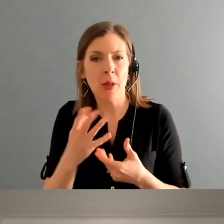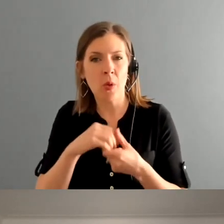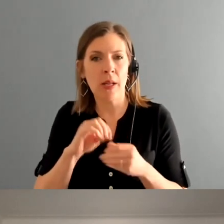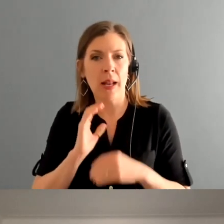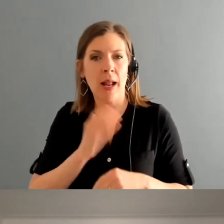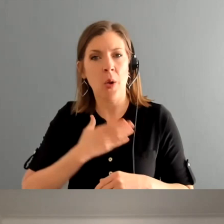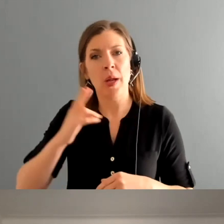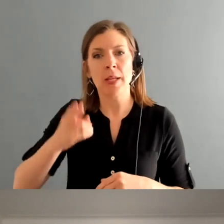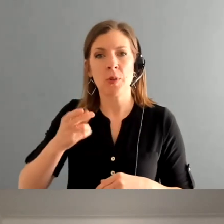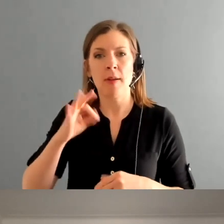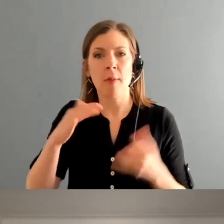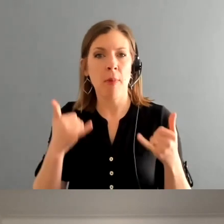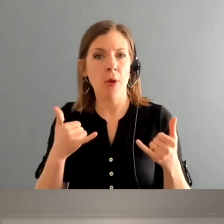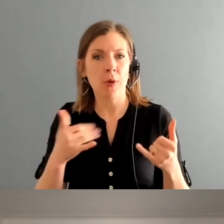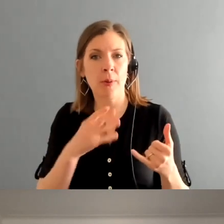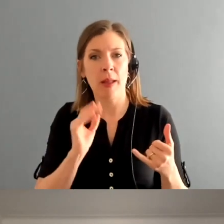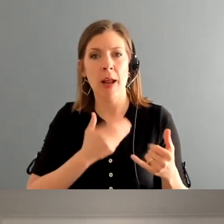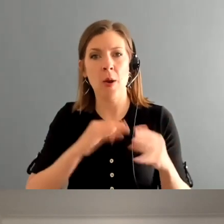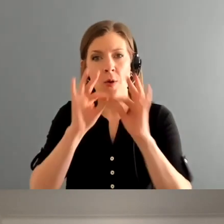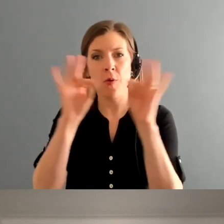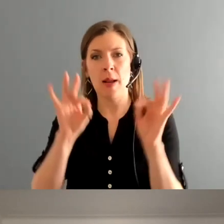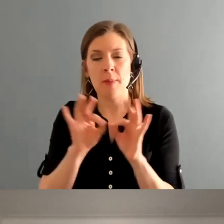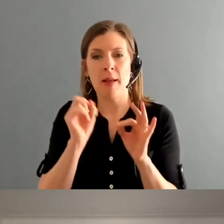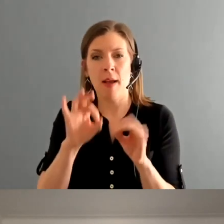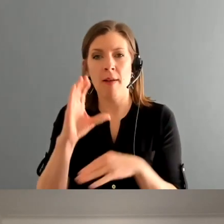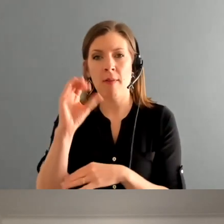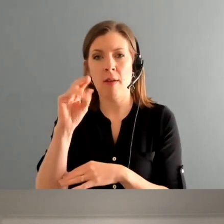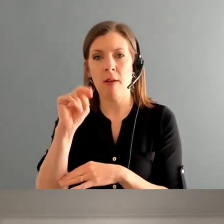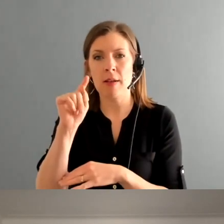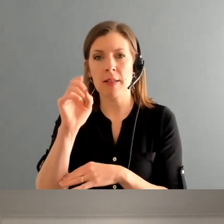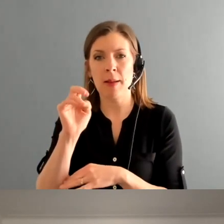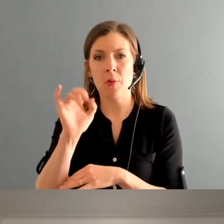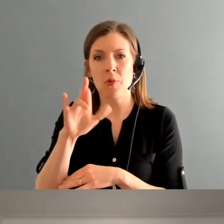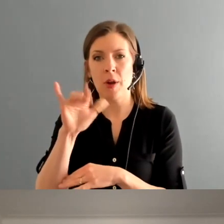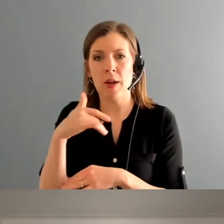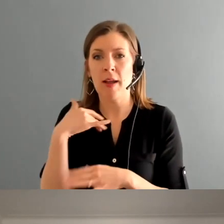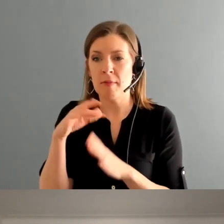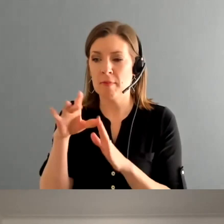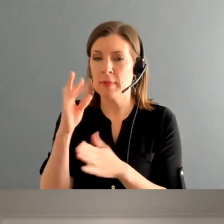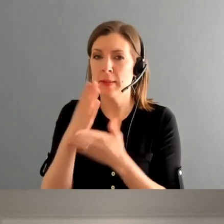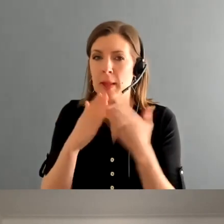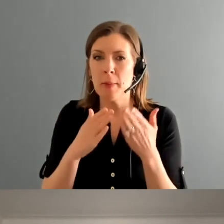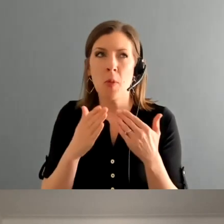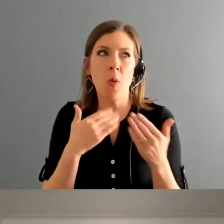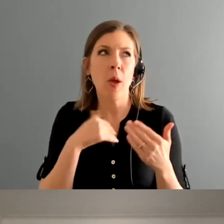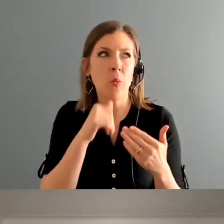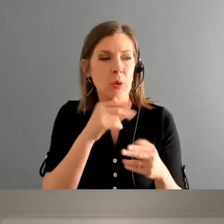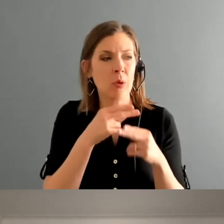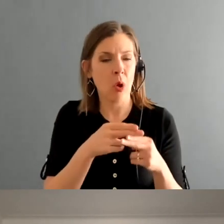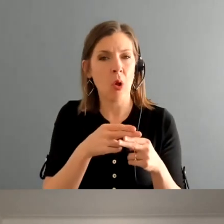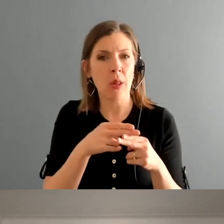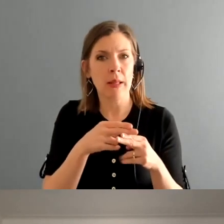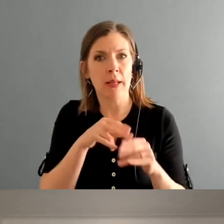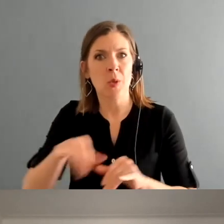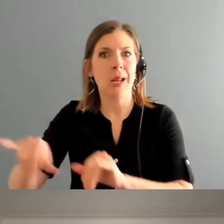histories of modernism and our framing of the contemporary. I've encountered some, although I wouldn't call this unanimous